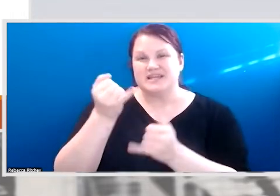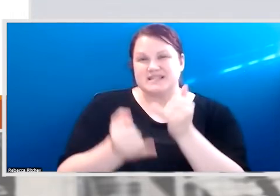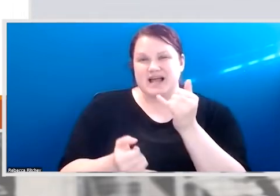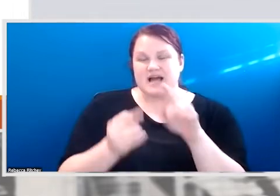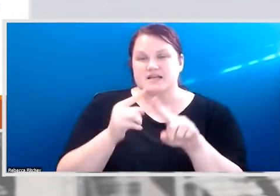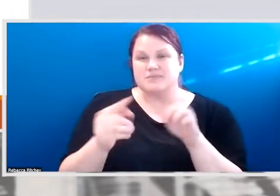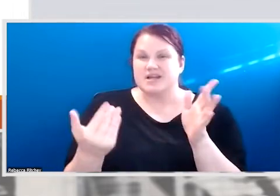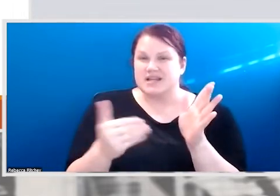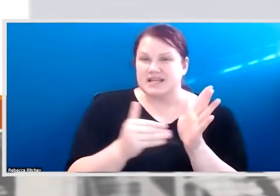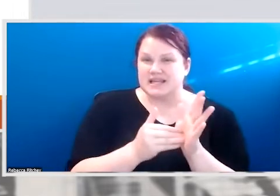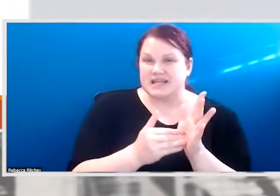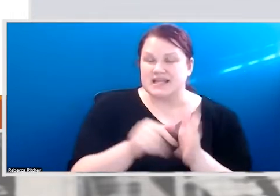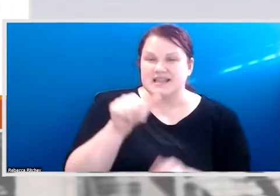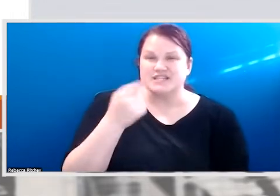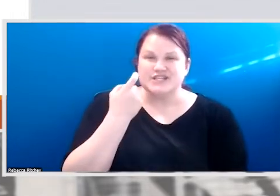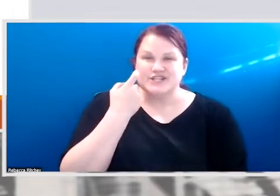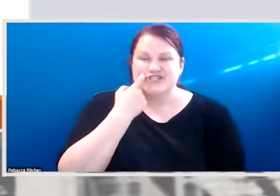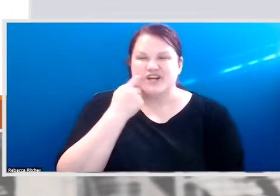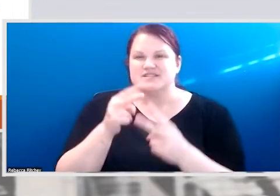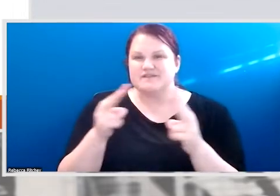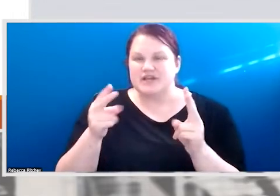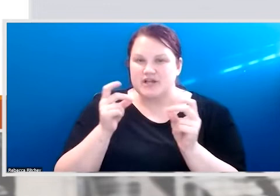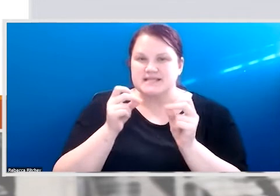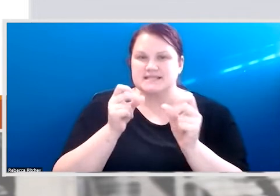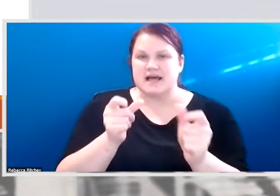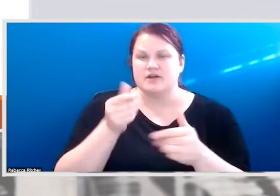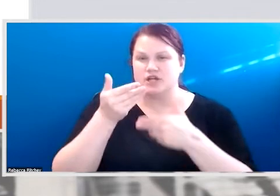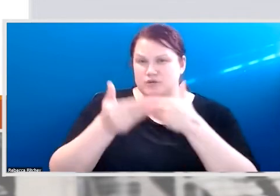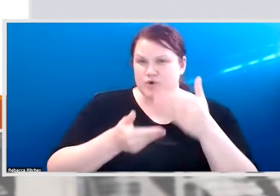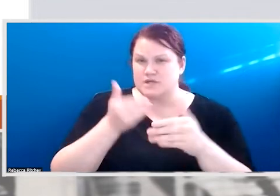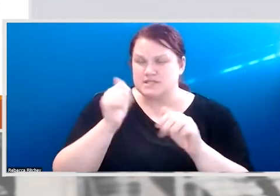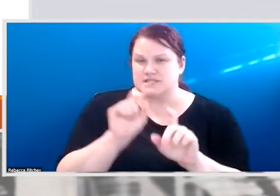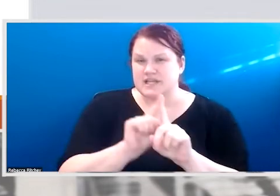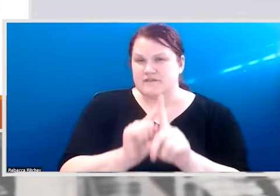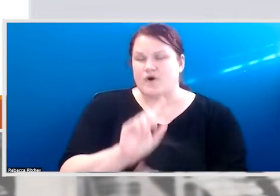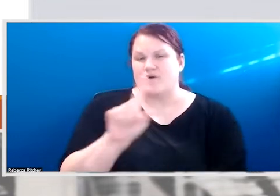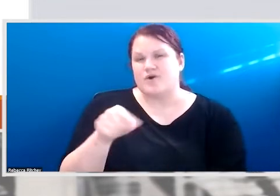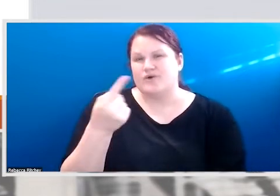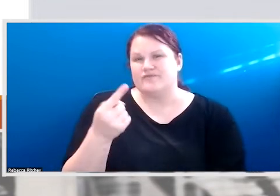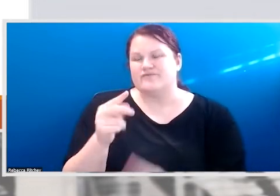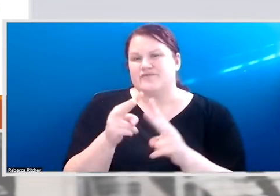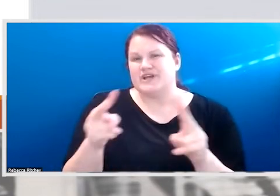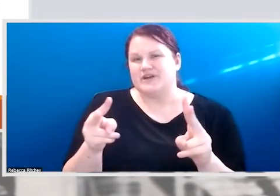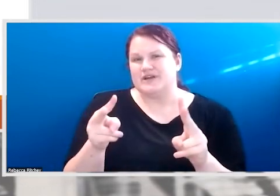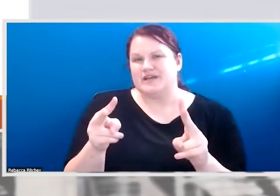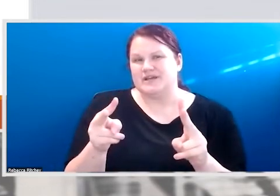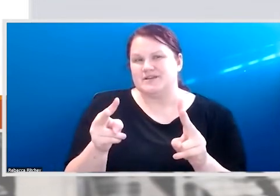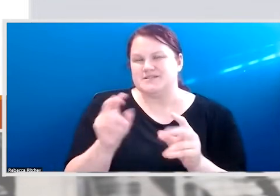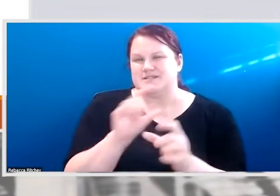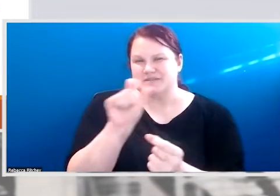this is just a very accelerated process that we can follow only in very, very select circumstances.